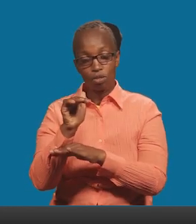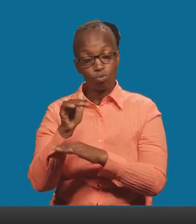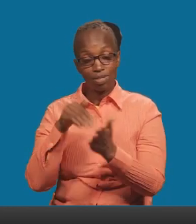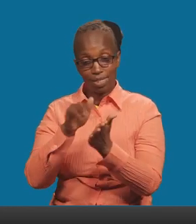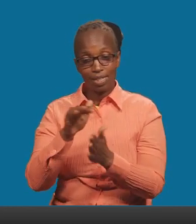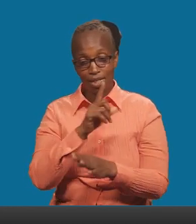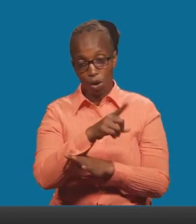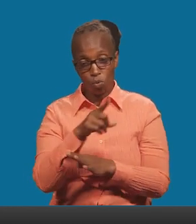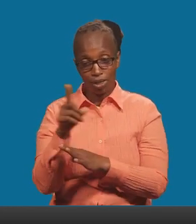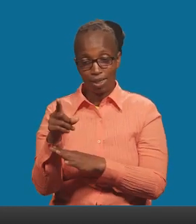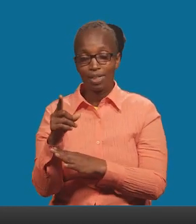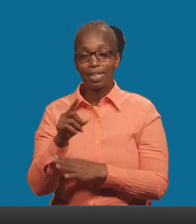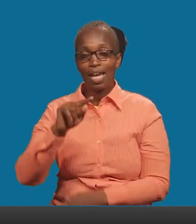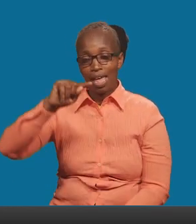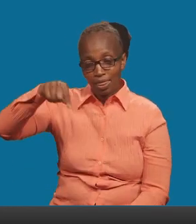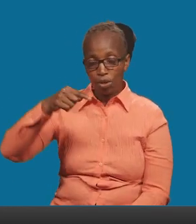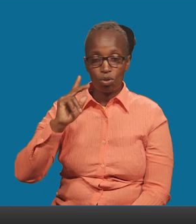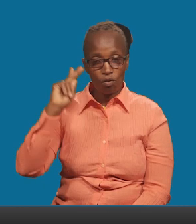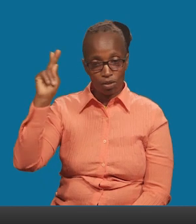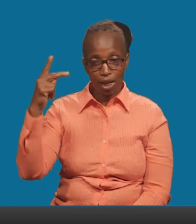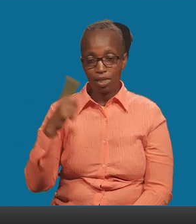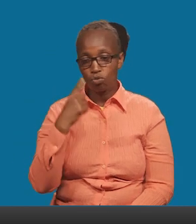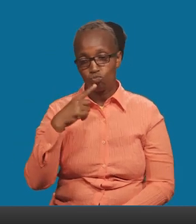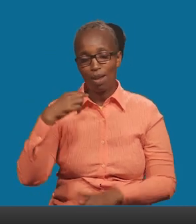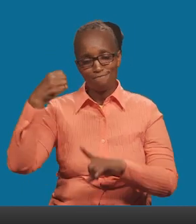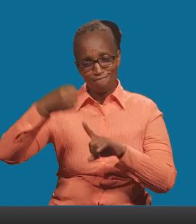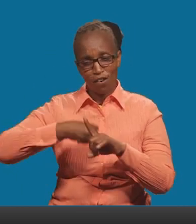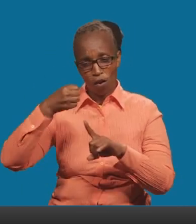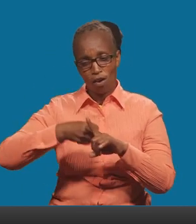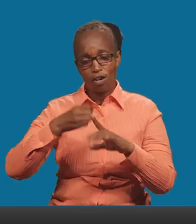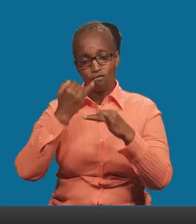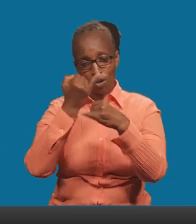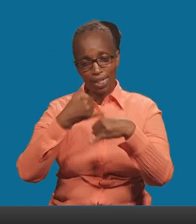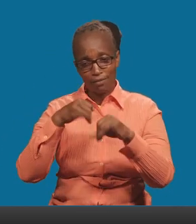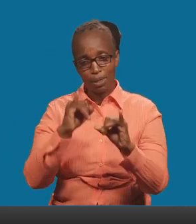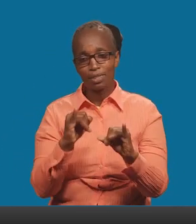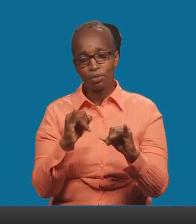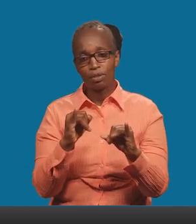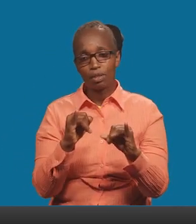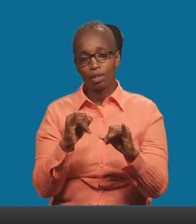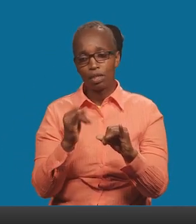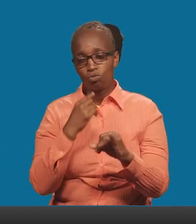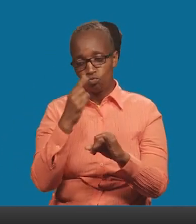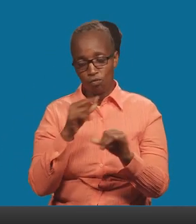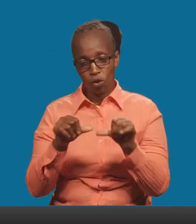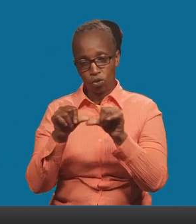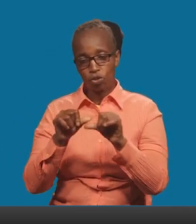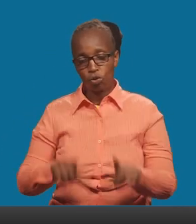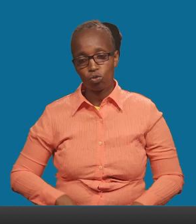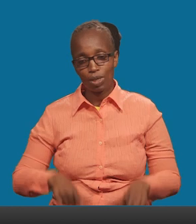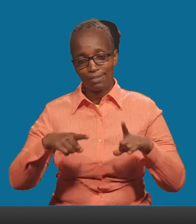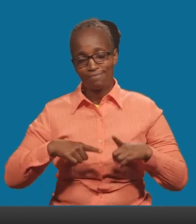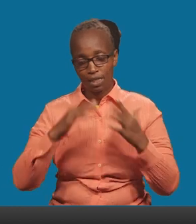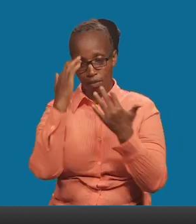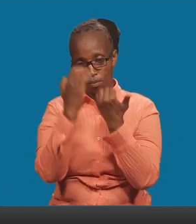The thousands of Kenyans who fought for independence live in squalor and poverty, despite the fact that the